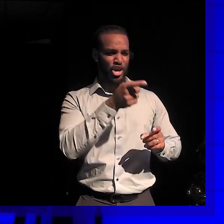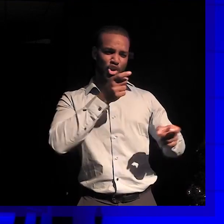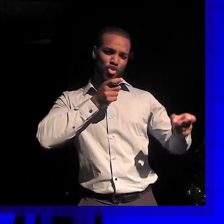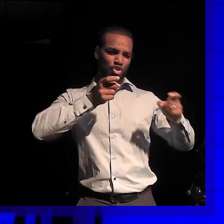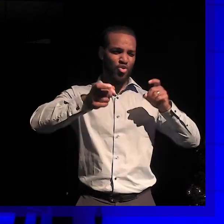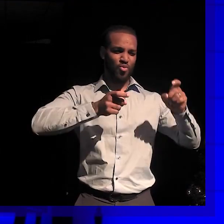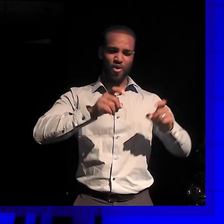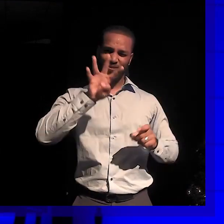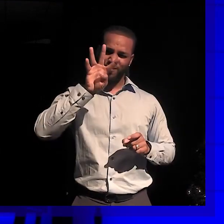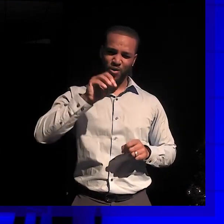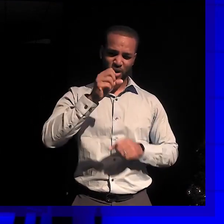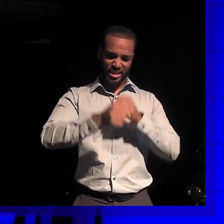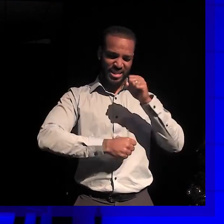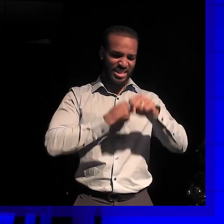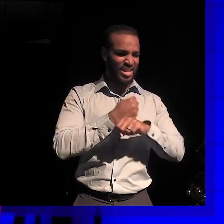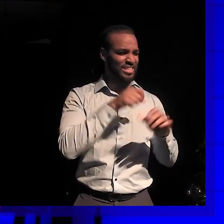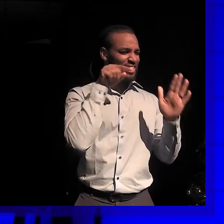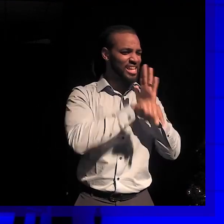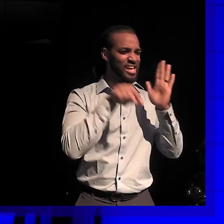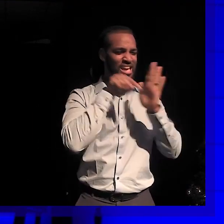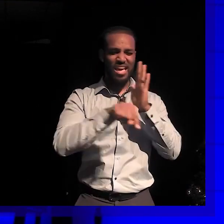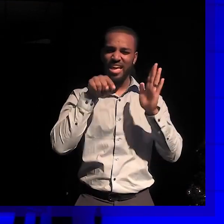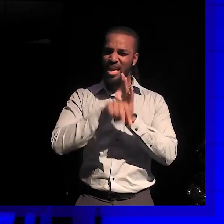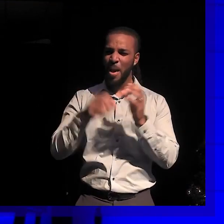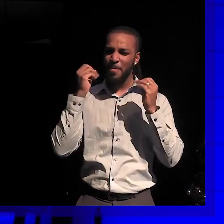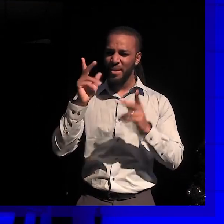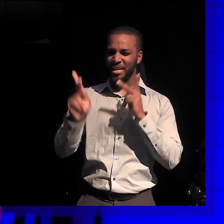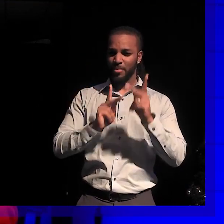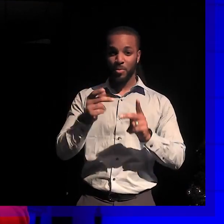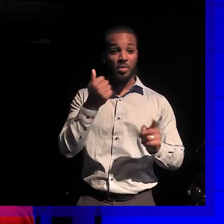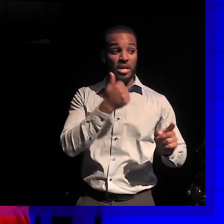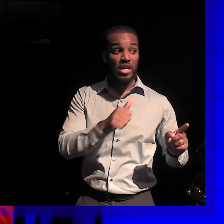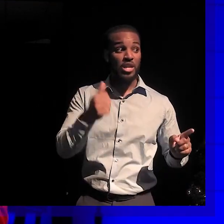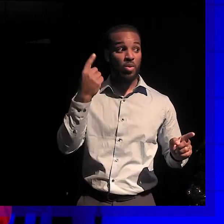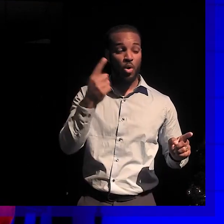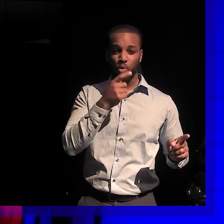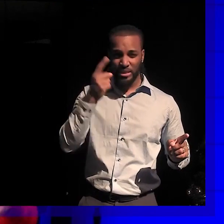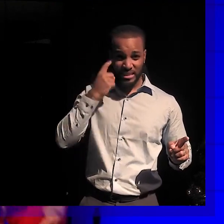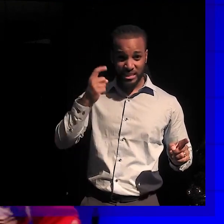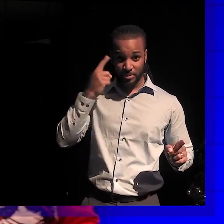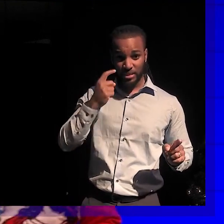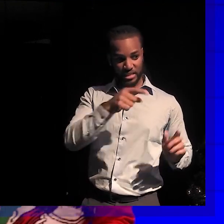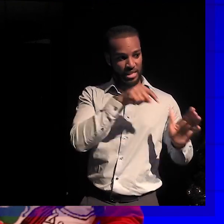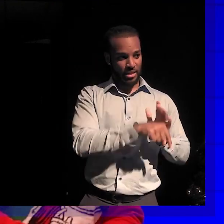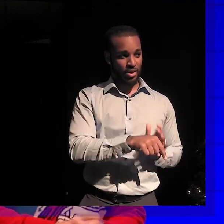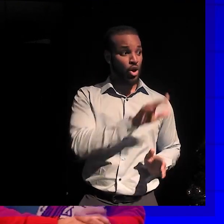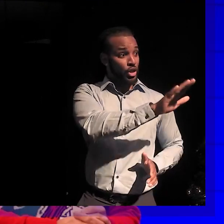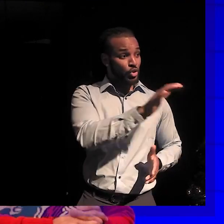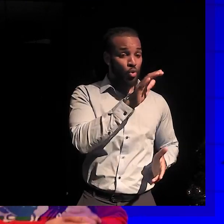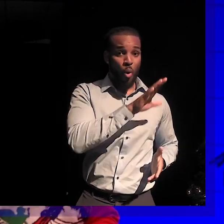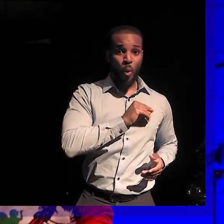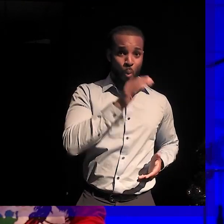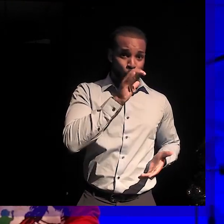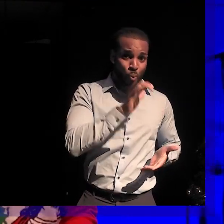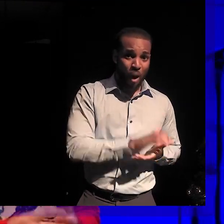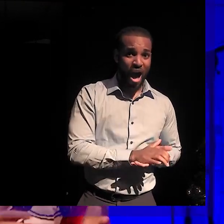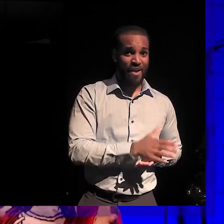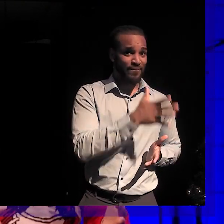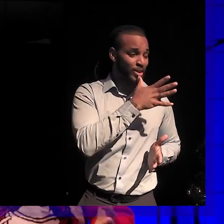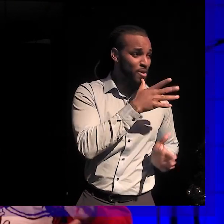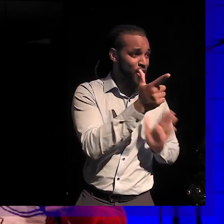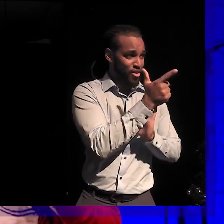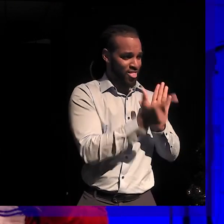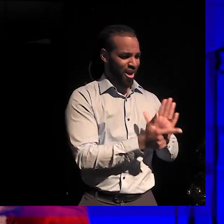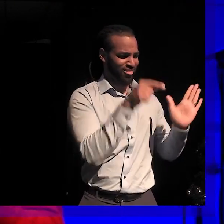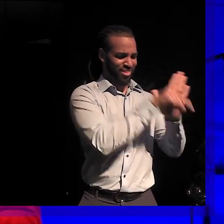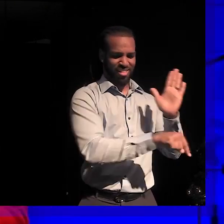and he killed multiple people. Anyone that was suspicious, he killed his own wife. He killed his own mother-in-law. I could see